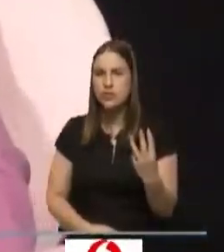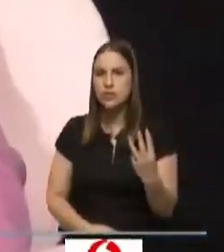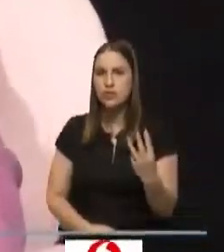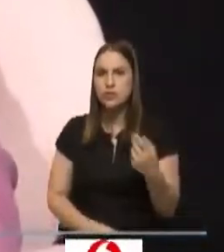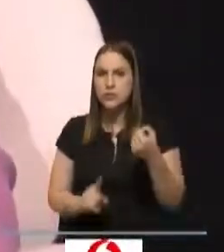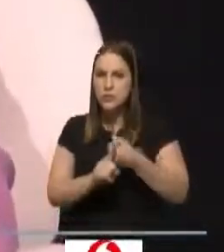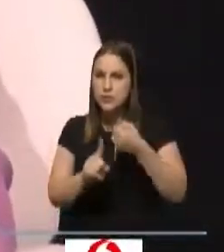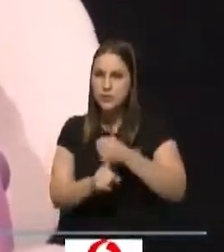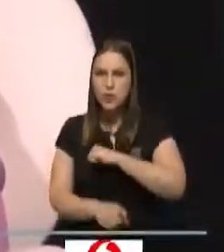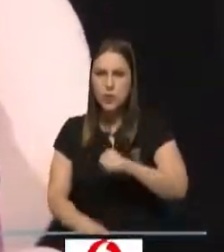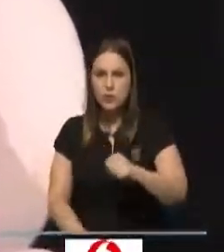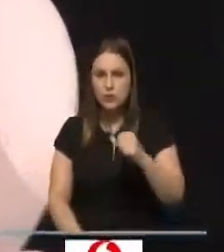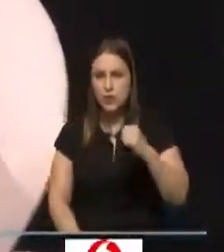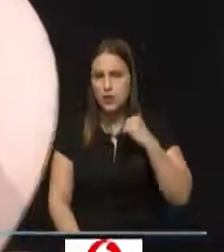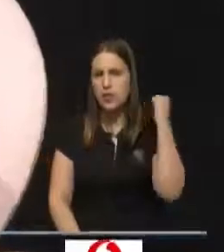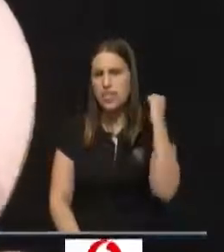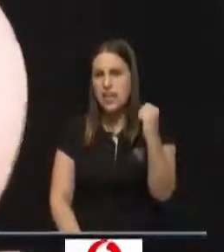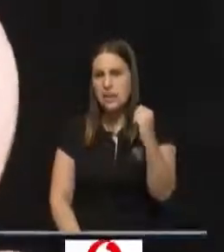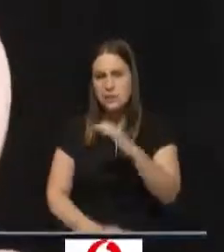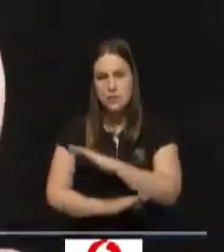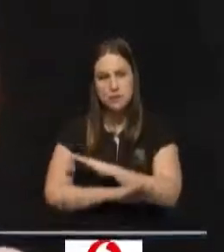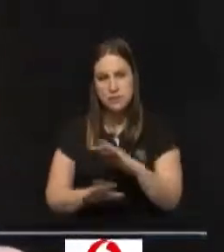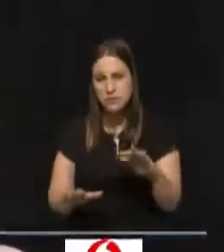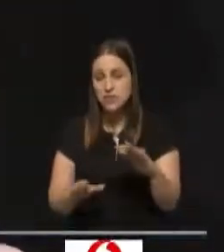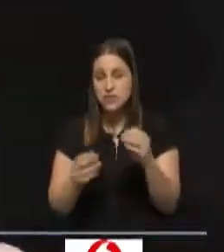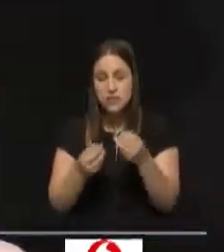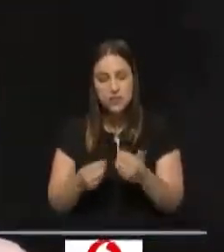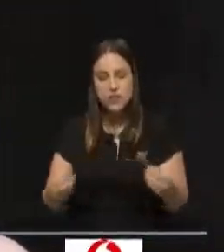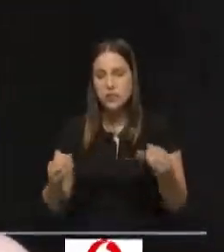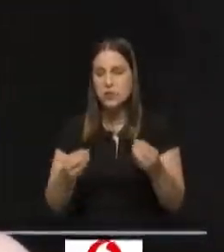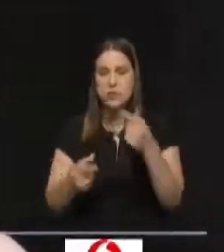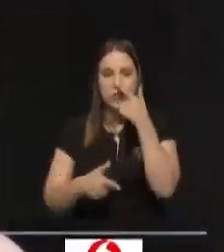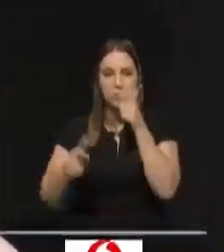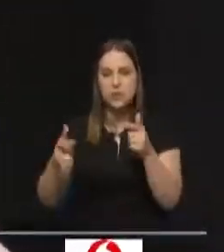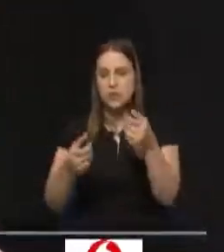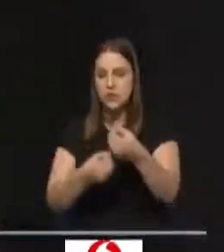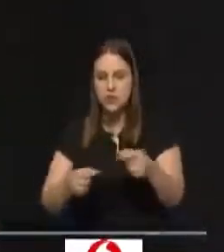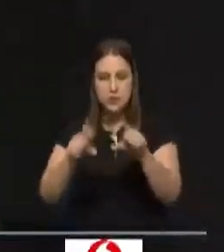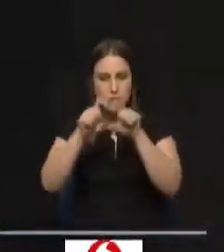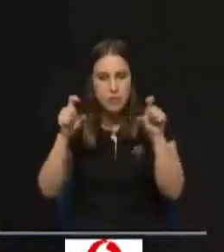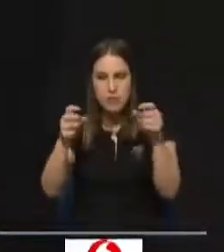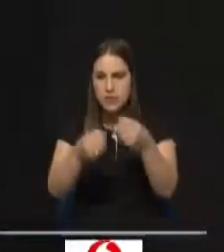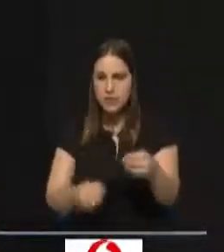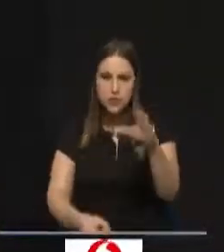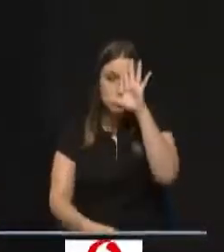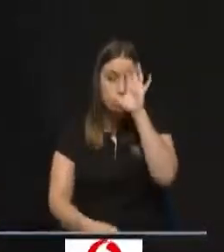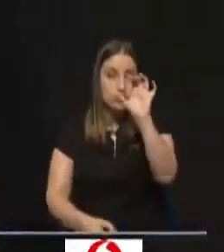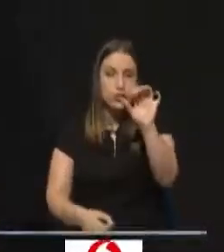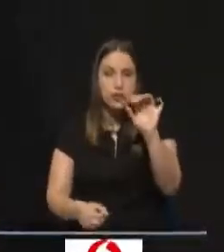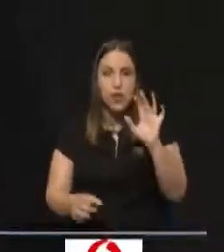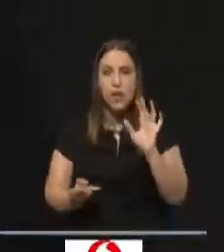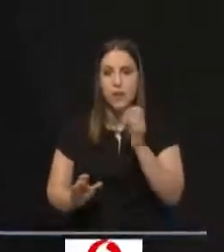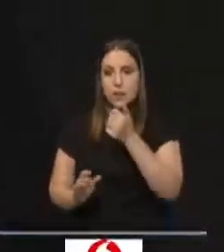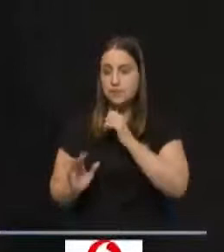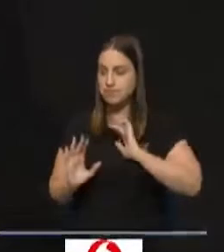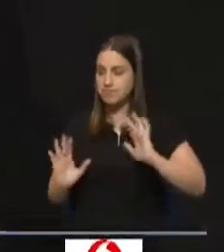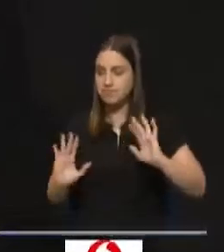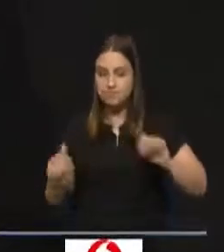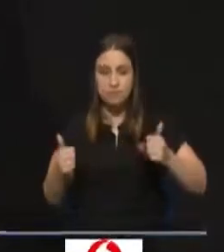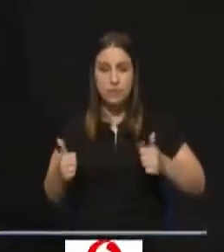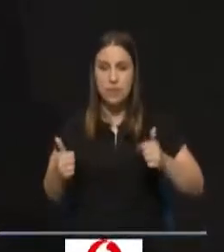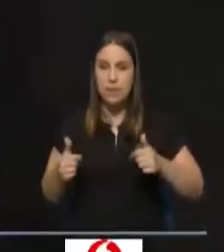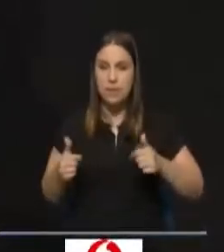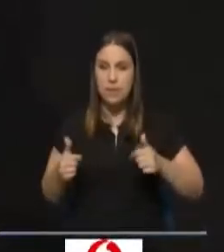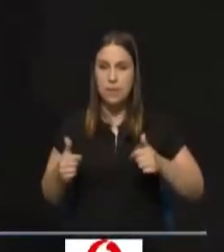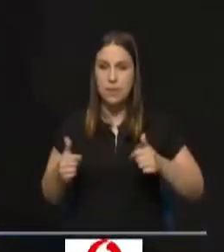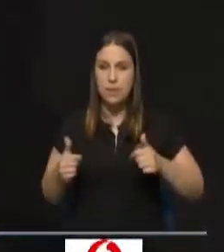but we are, the three of us are aligned in terms of fighting crime. No company, no citizen, no state is